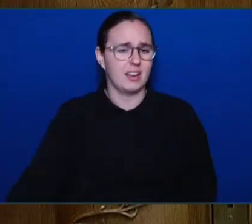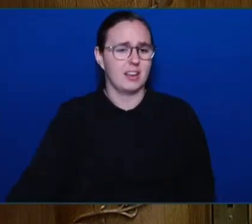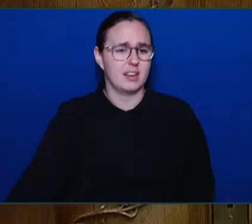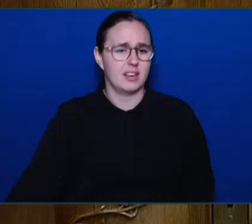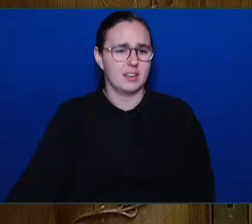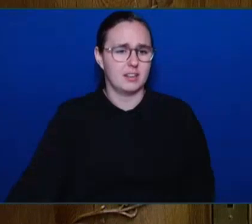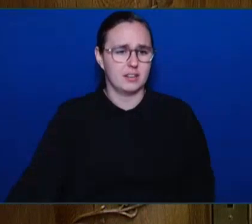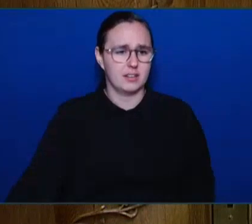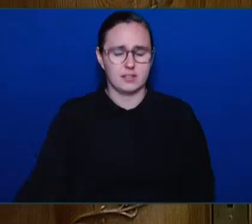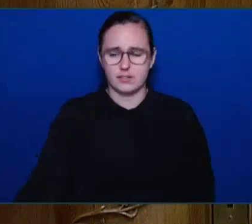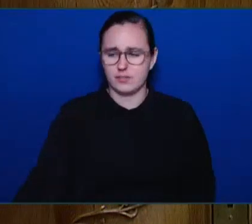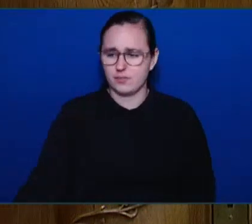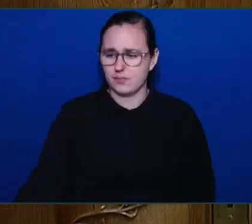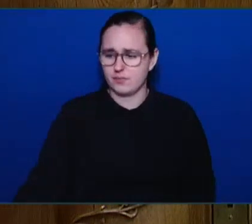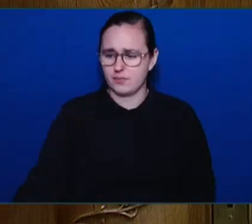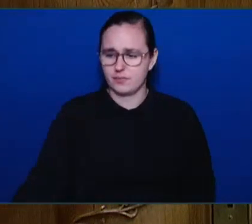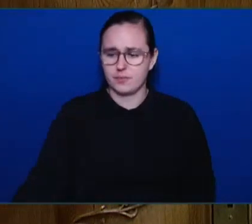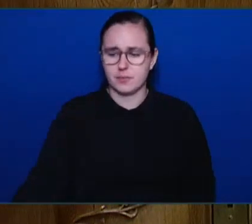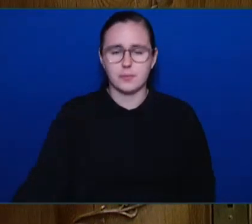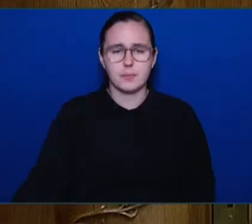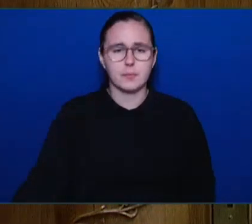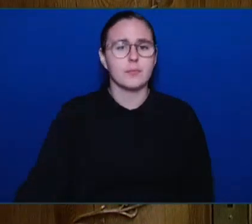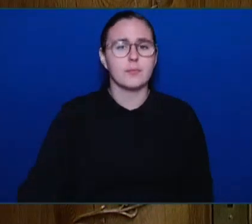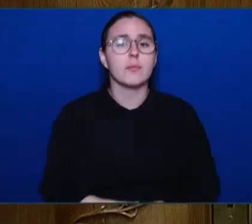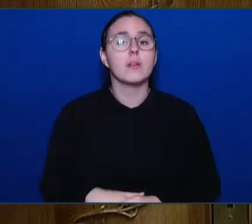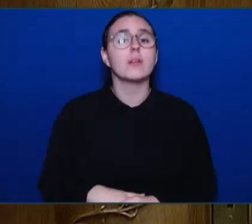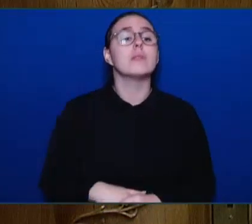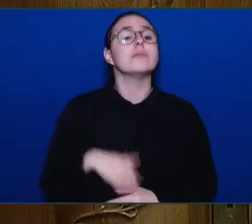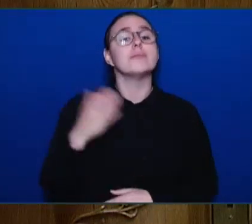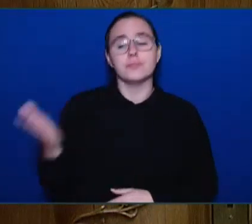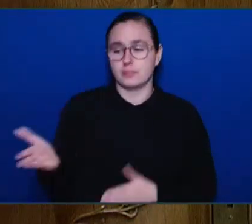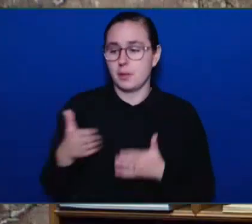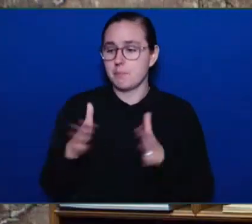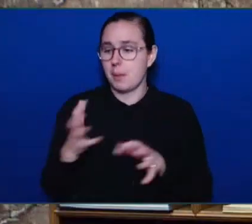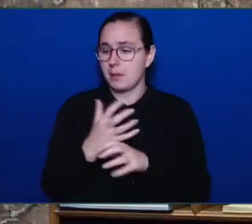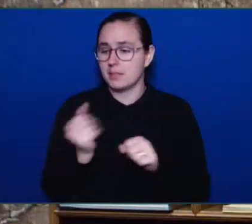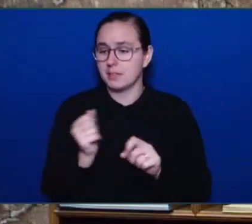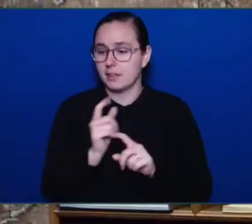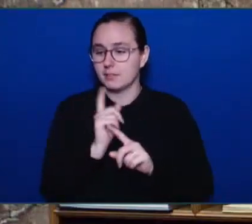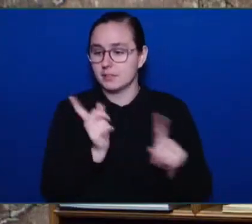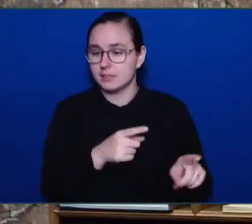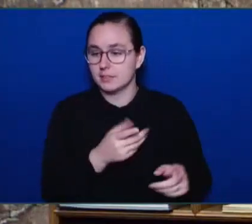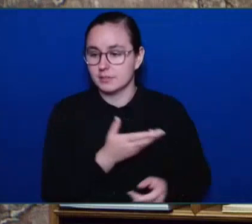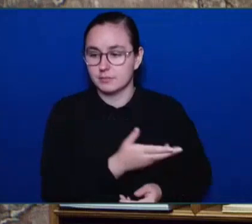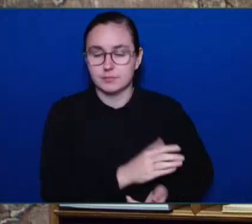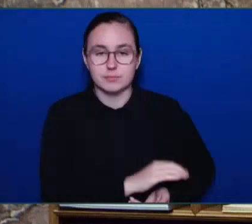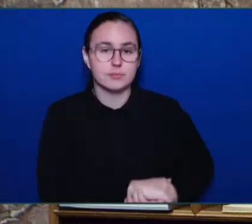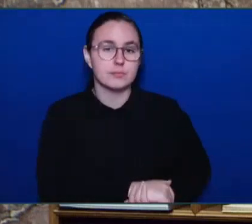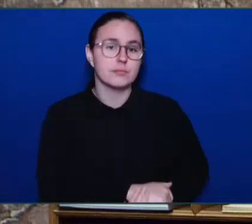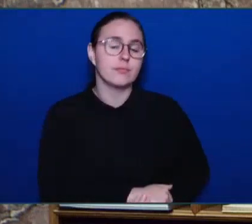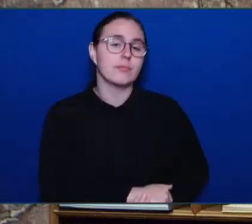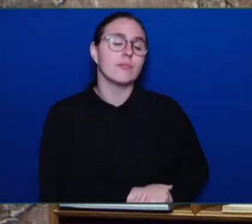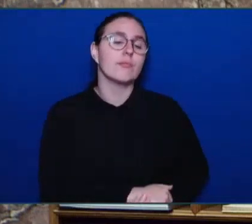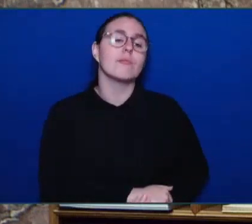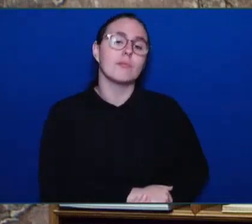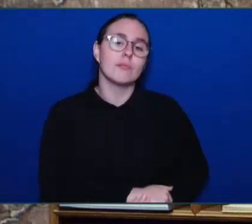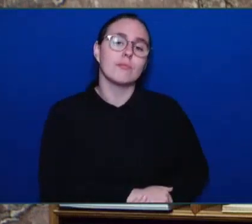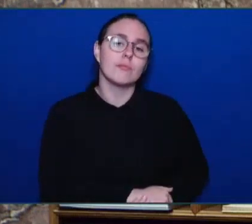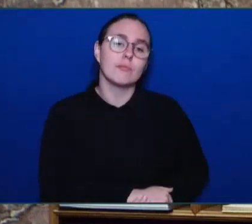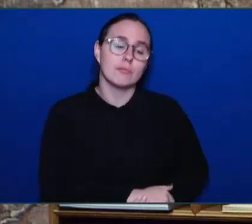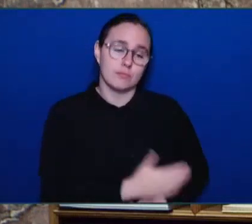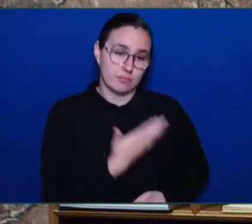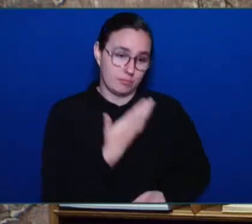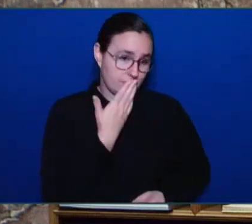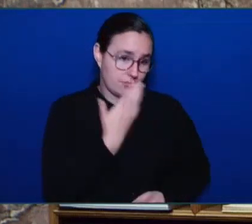Minister of Public Safety. Thank you, Honourable Speaker, and I appreciate the question from the member across the way.